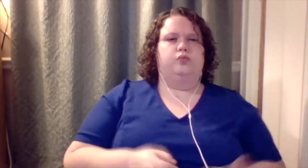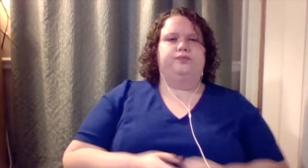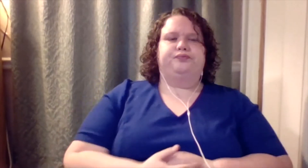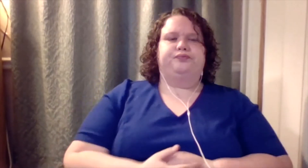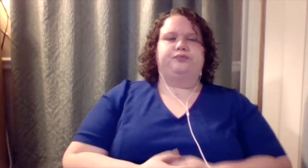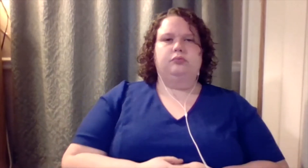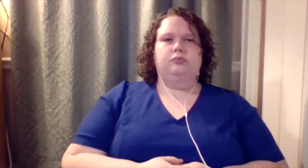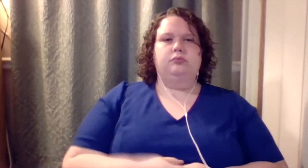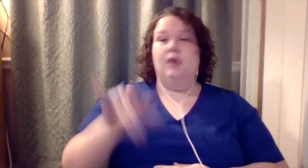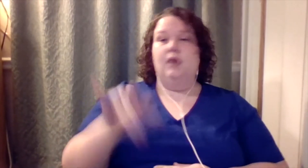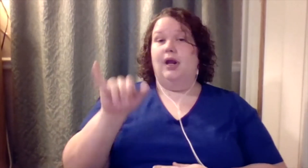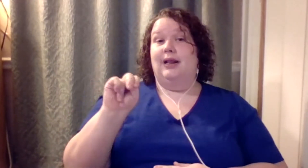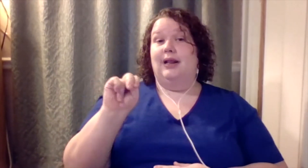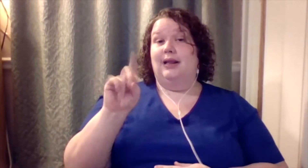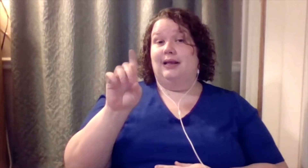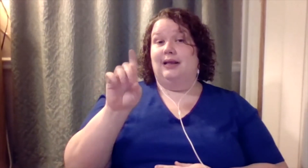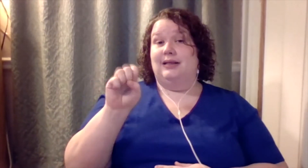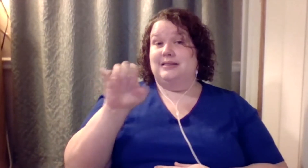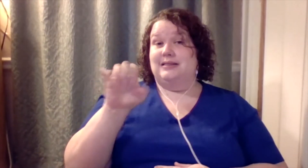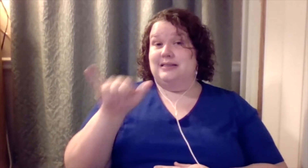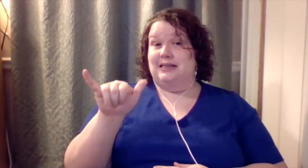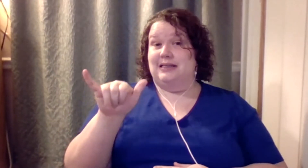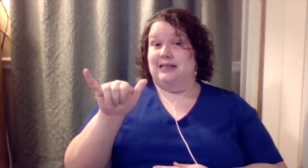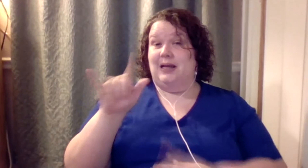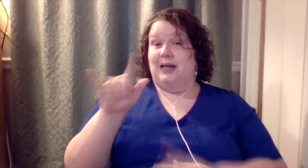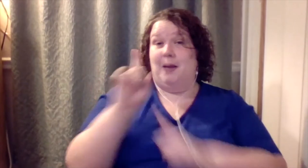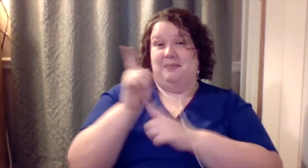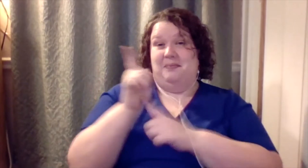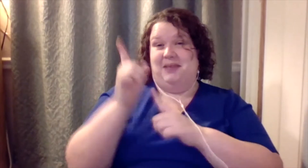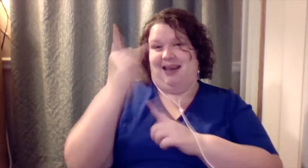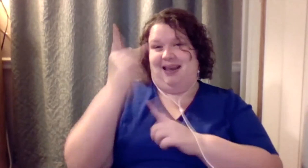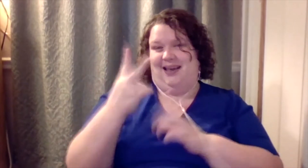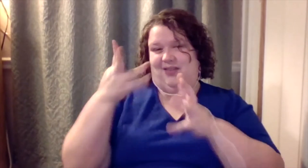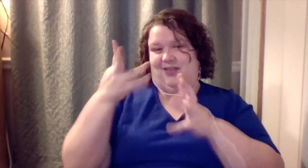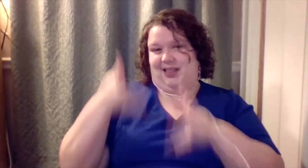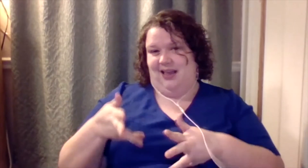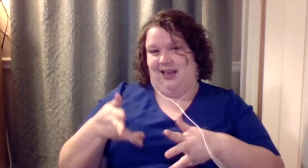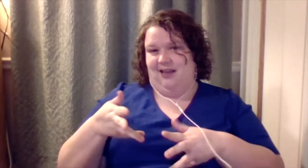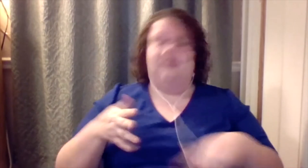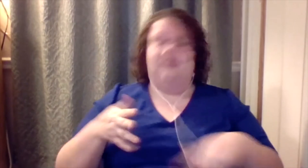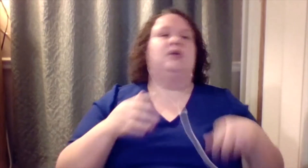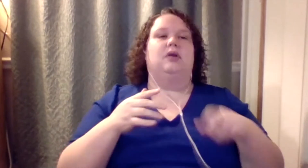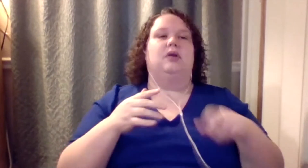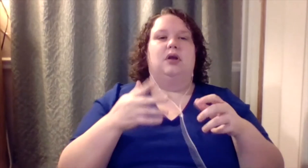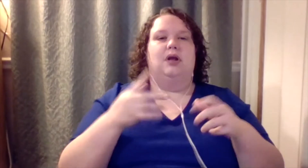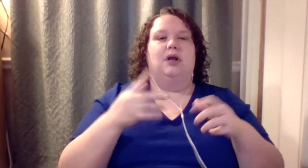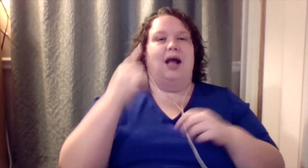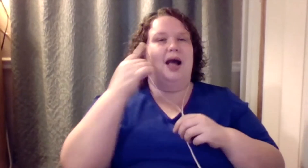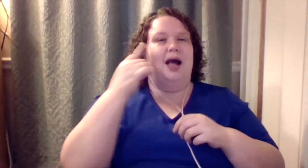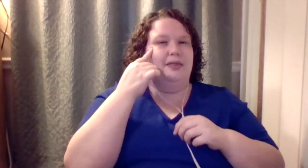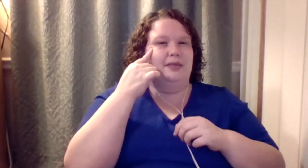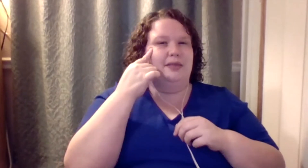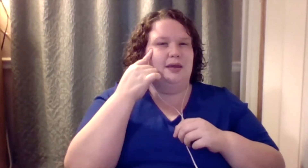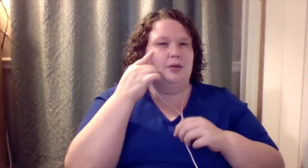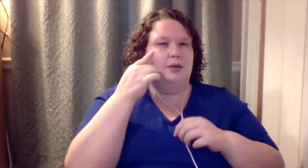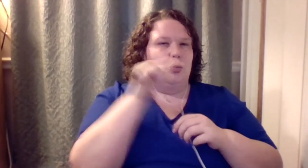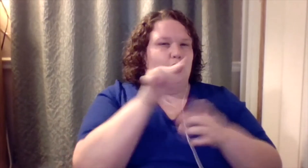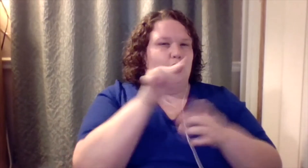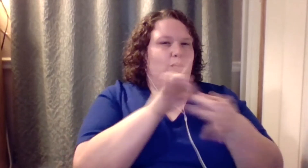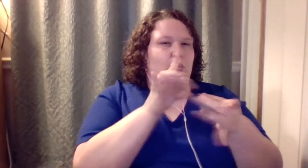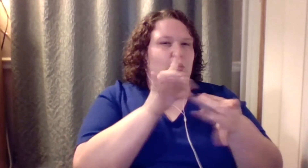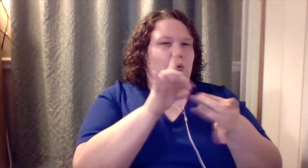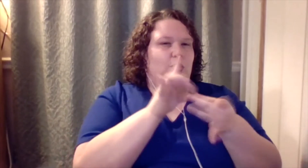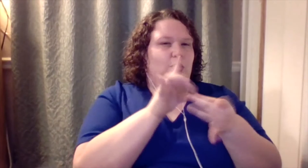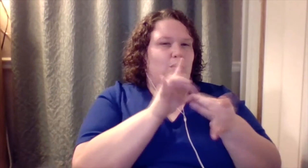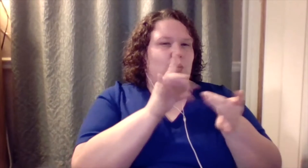Lindsay, I don't want to put you on the spot. I know we've only got a minute and a half left, but I think you might be alluding to what I'm trying to figure out. Like, what am I missing?